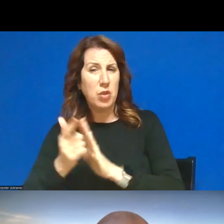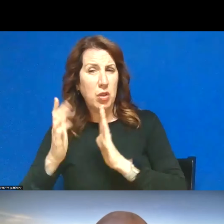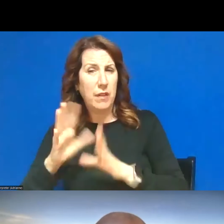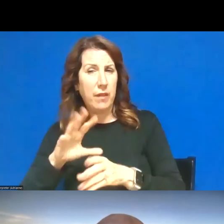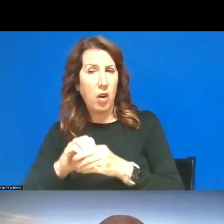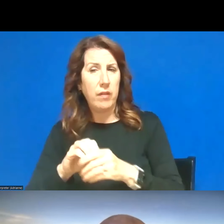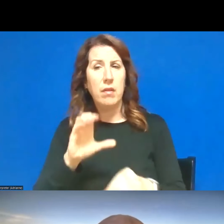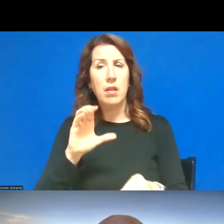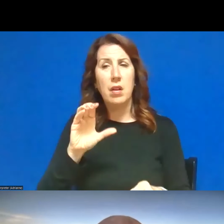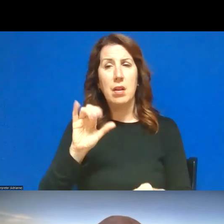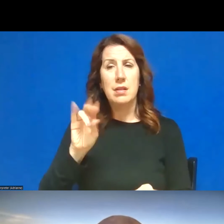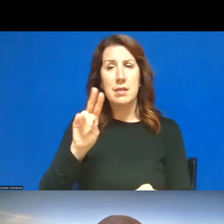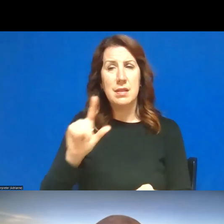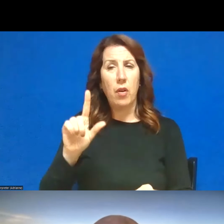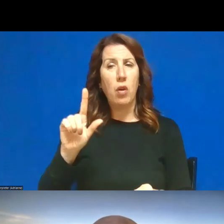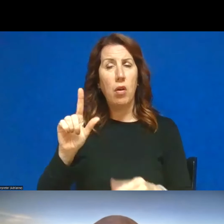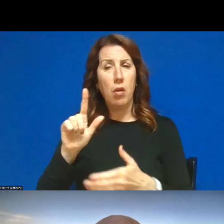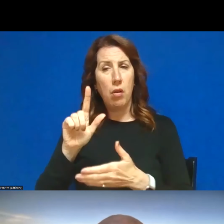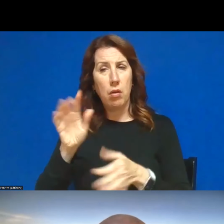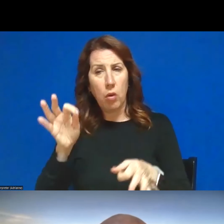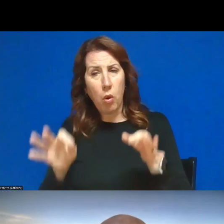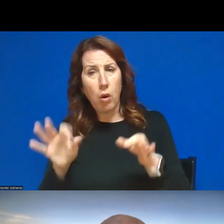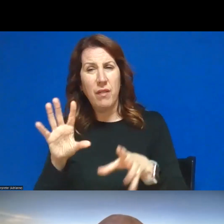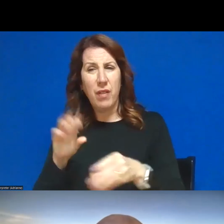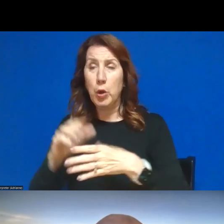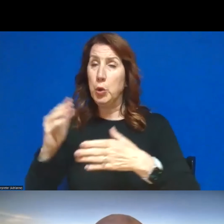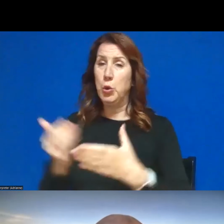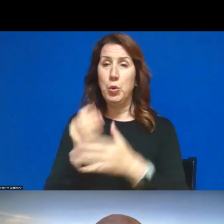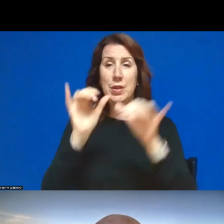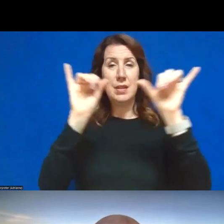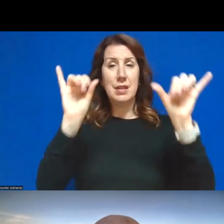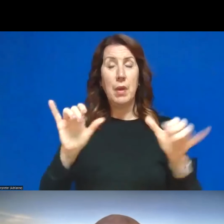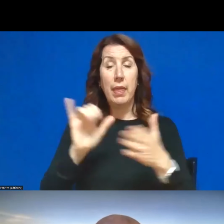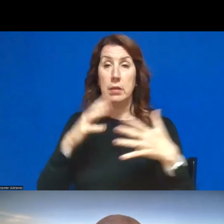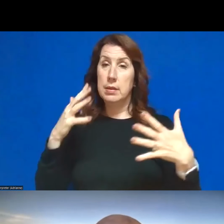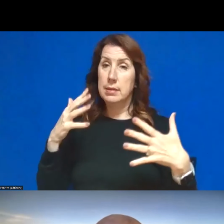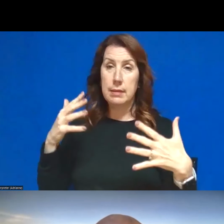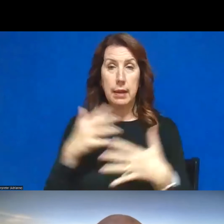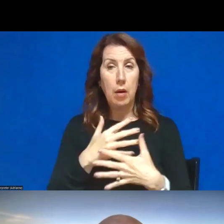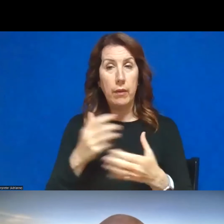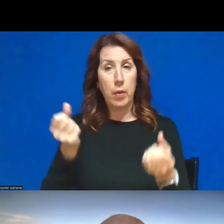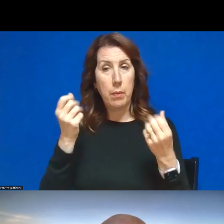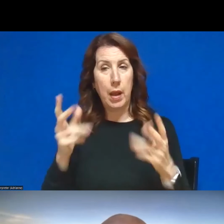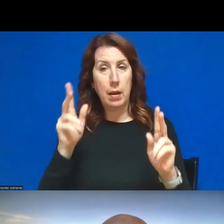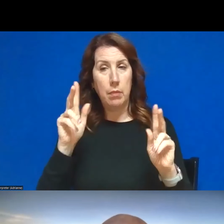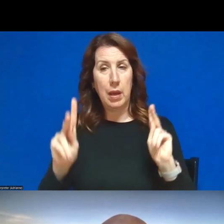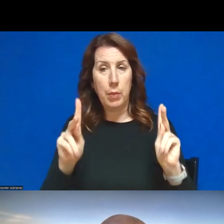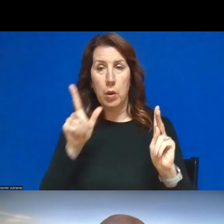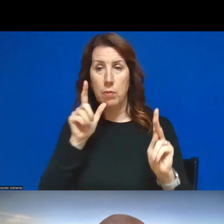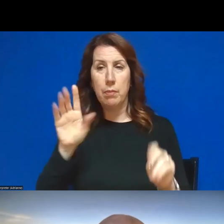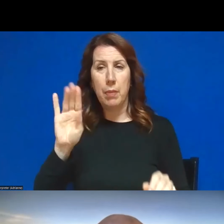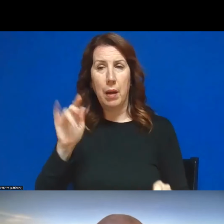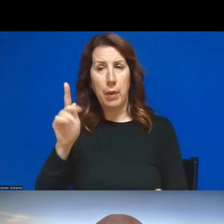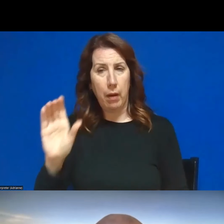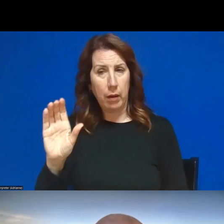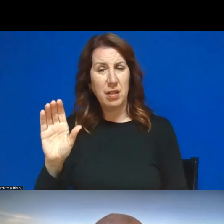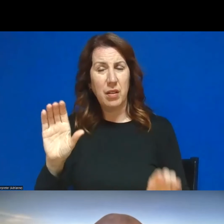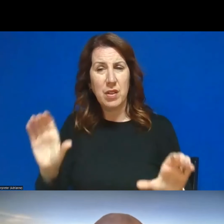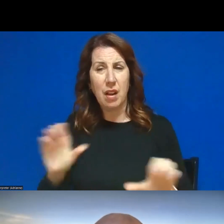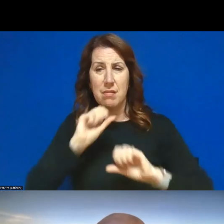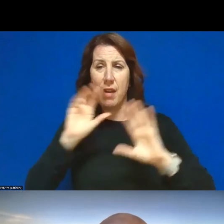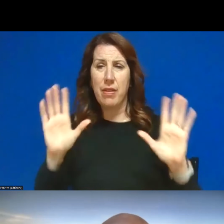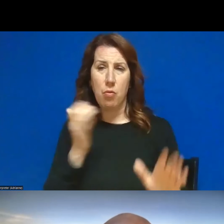a brand new court system could potentially be involved, that could be really scary for a lot of people who have not done anything